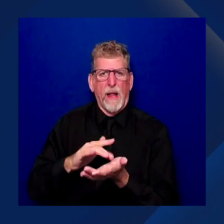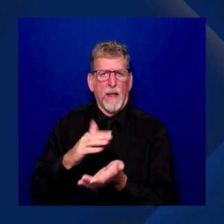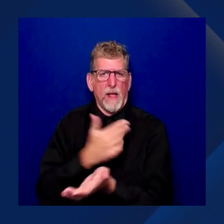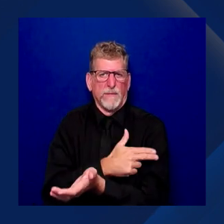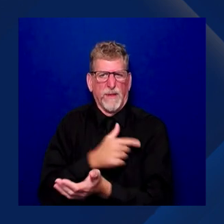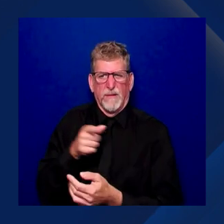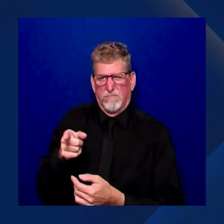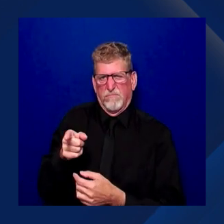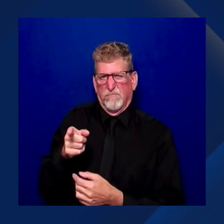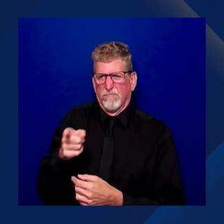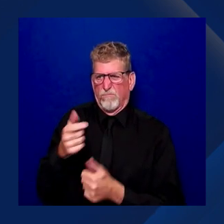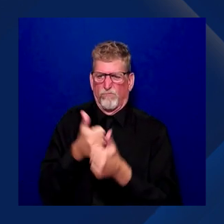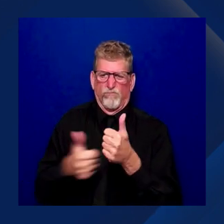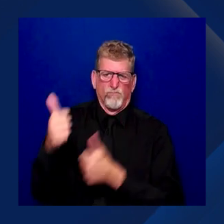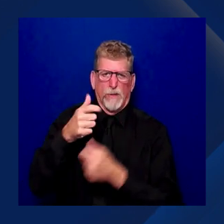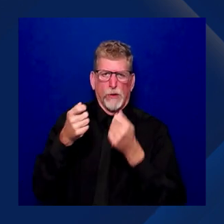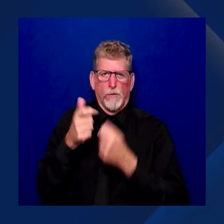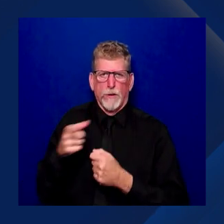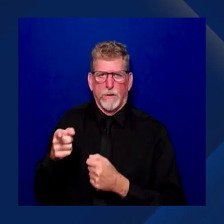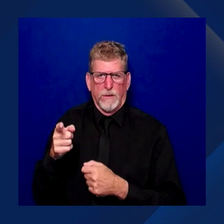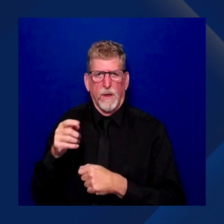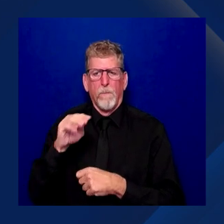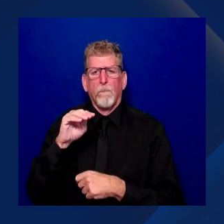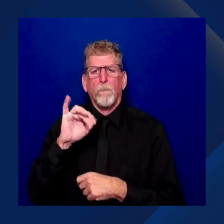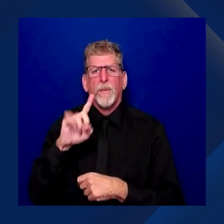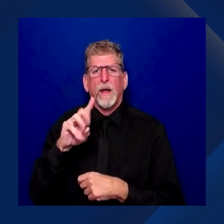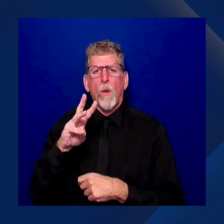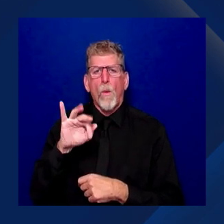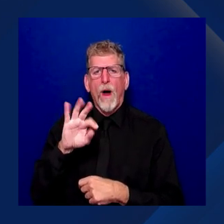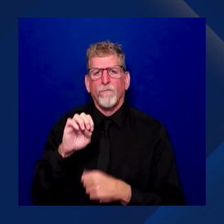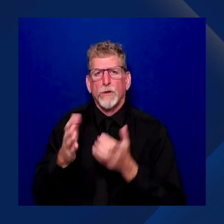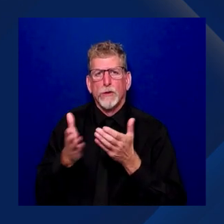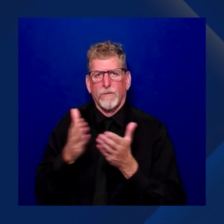my guest for the summit, and it's my honor to turn it over to her now.